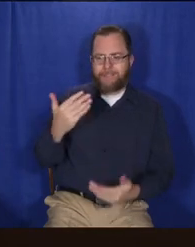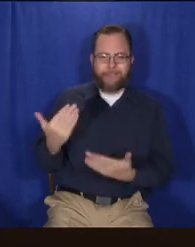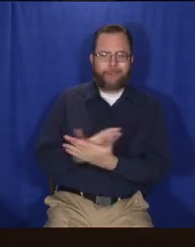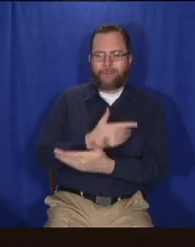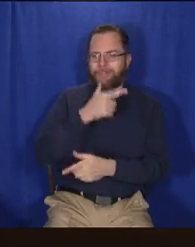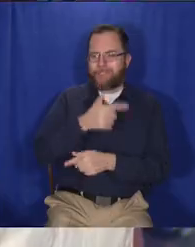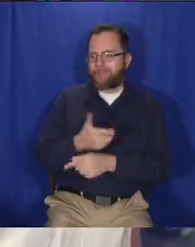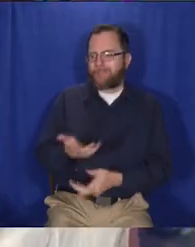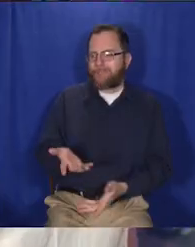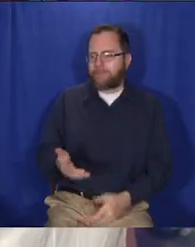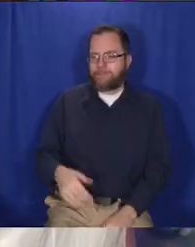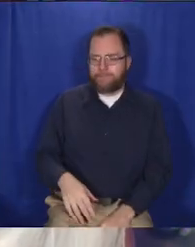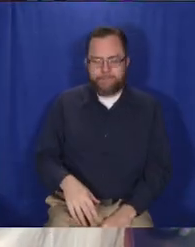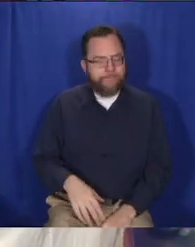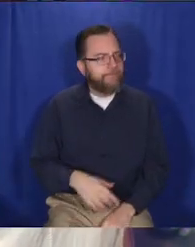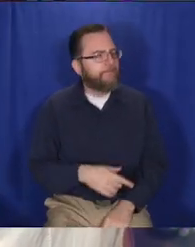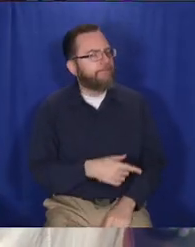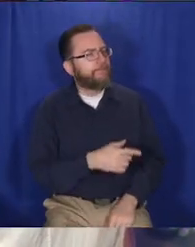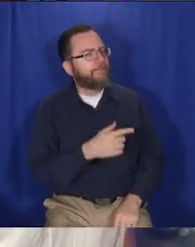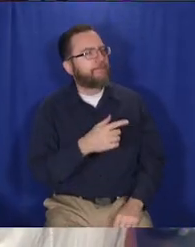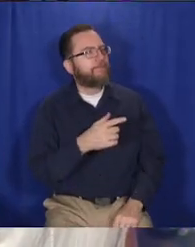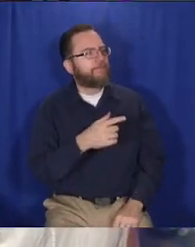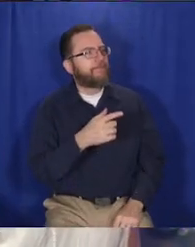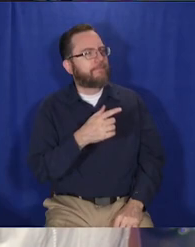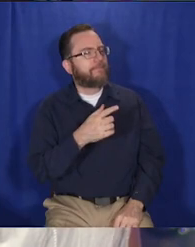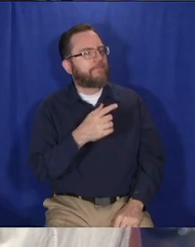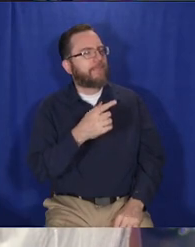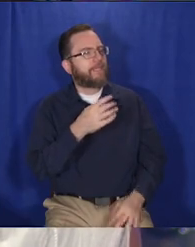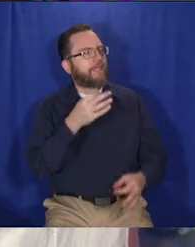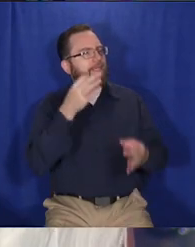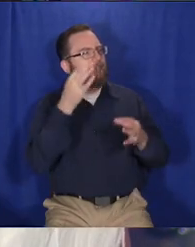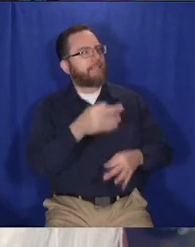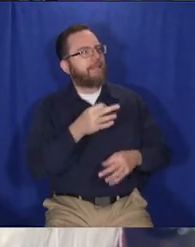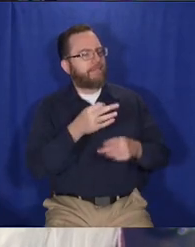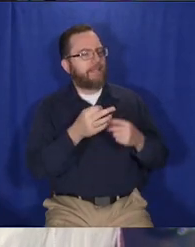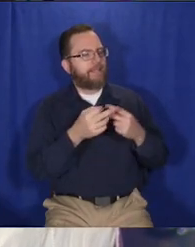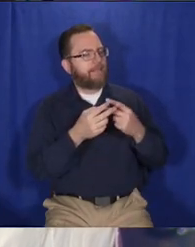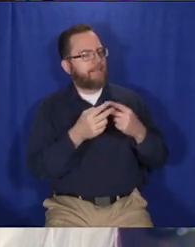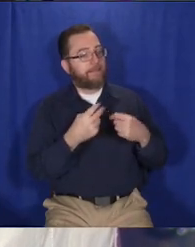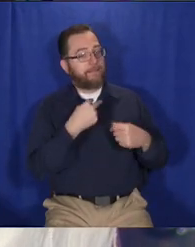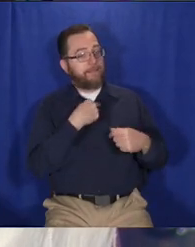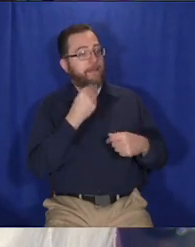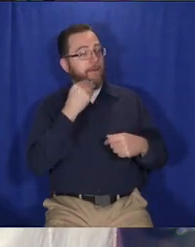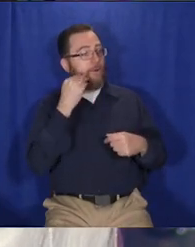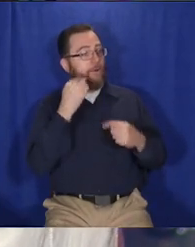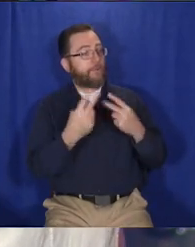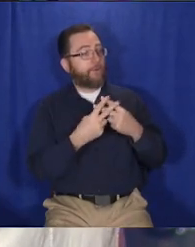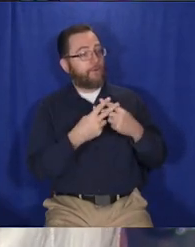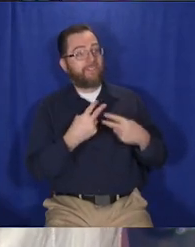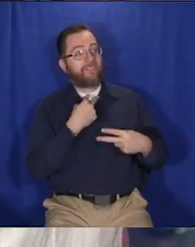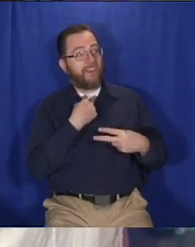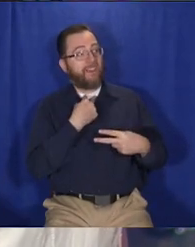sister? Well, definitely being stuck in quarantine, it was a big blessing. And